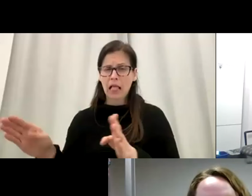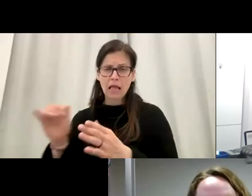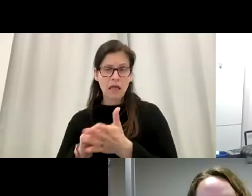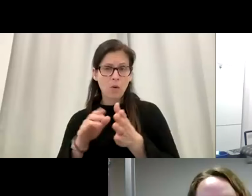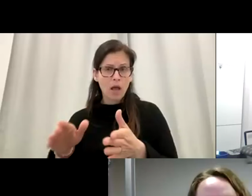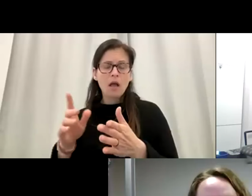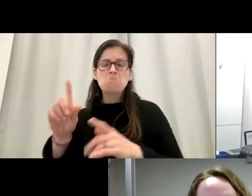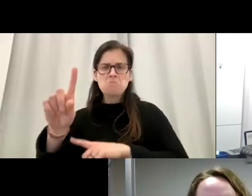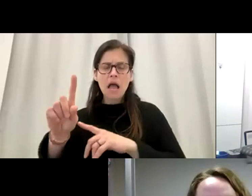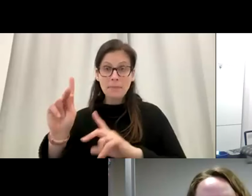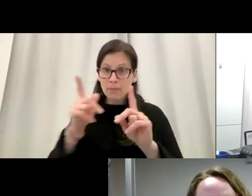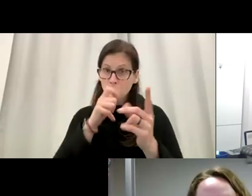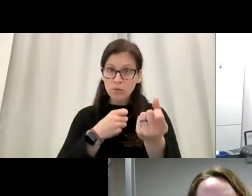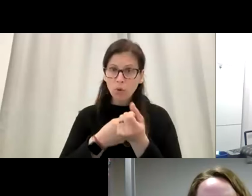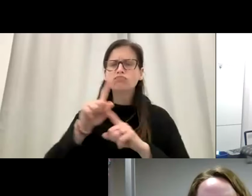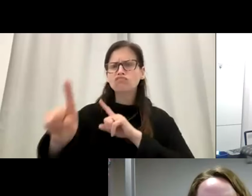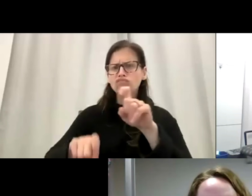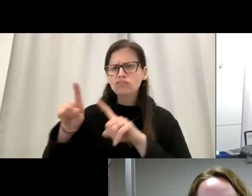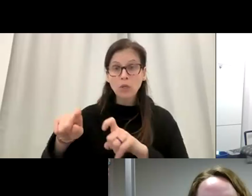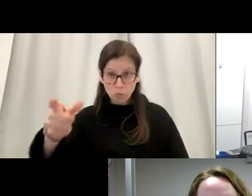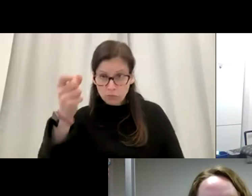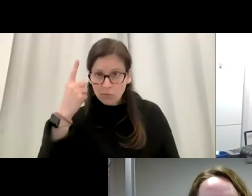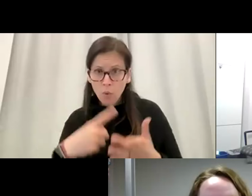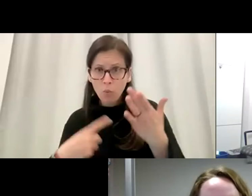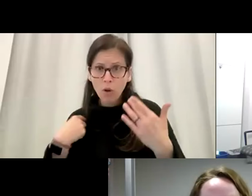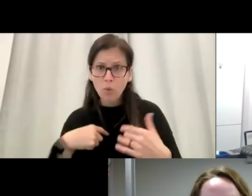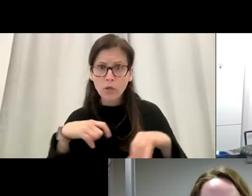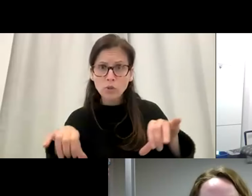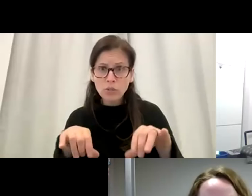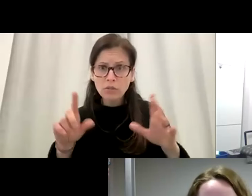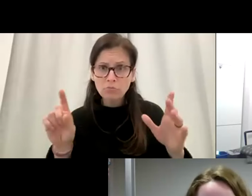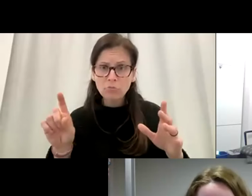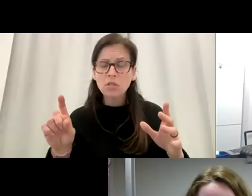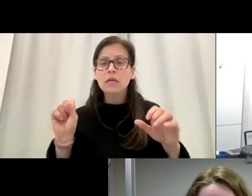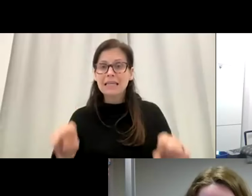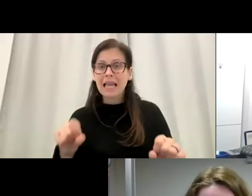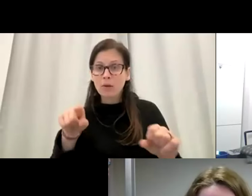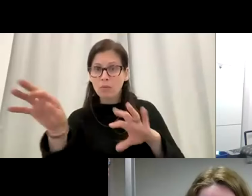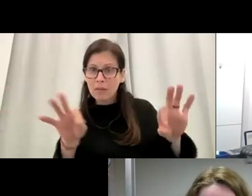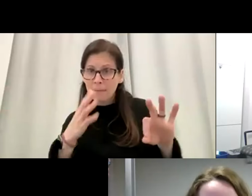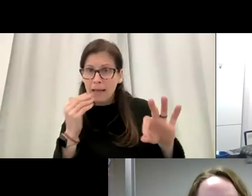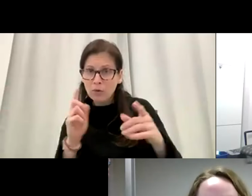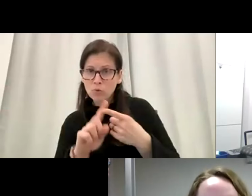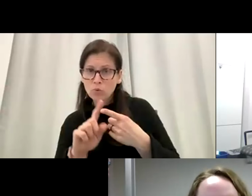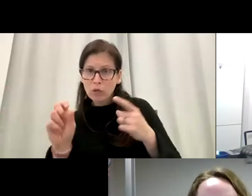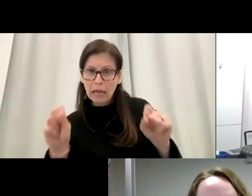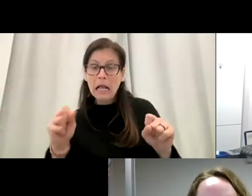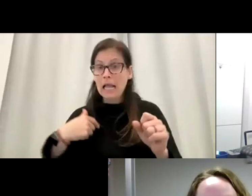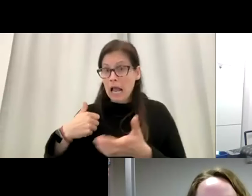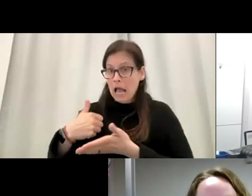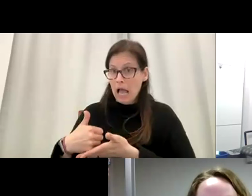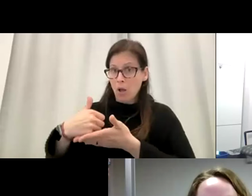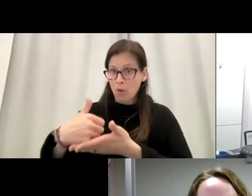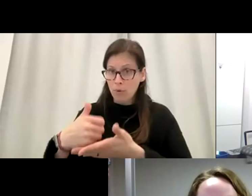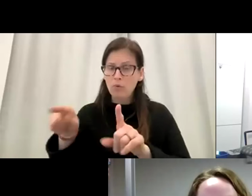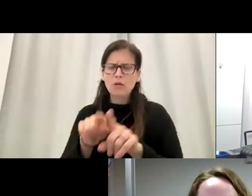of those folks who are supporting you. Do you understand what we're doing? Can I explain it better to you? Or can I help you as you